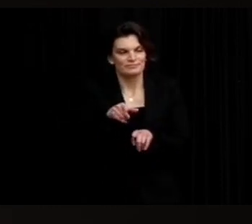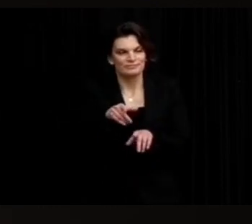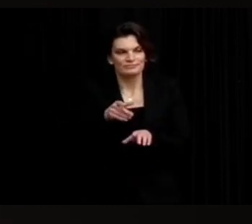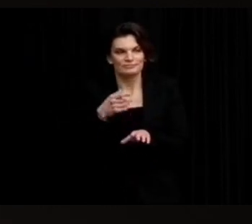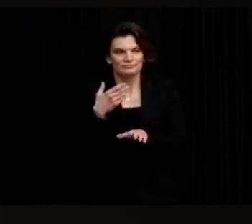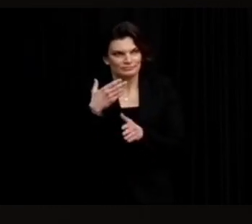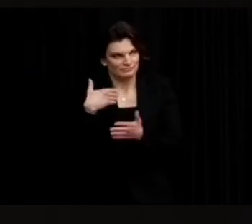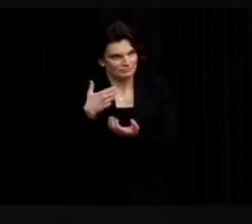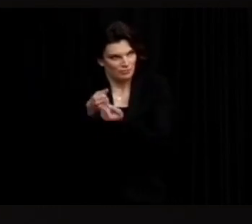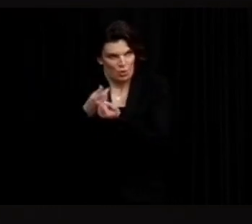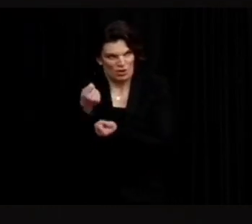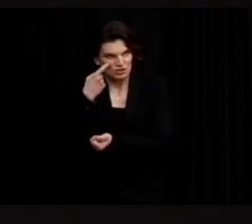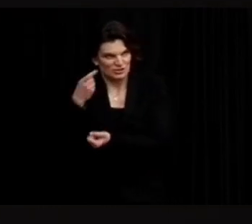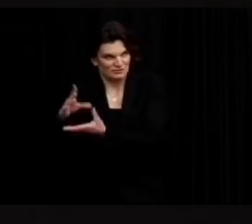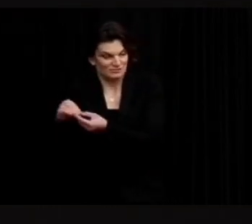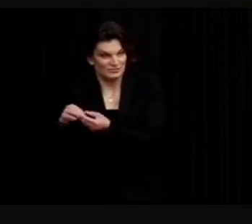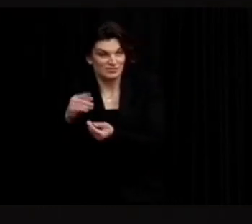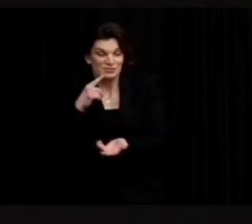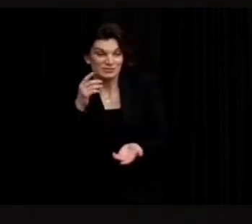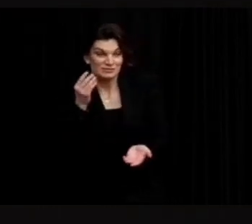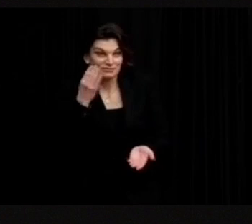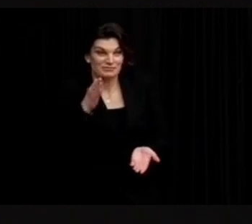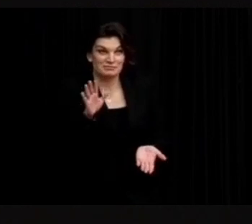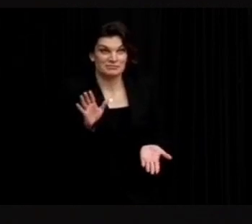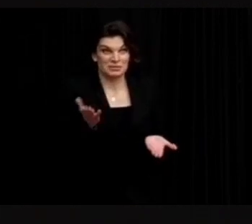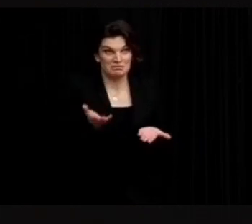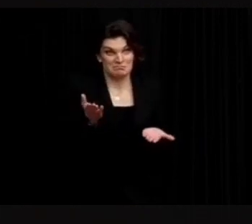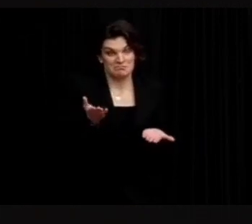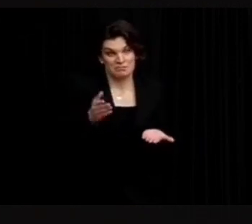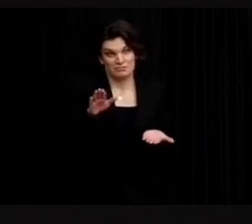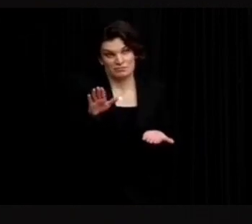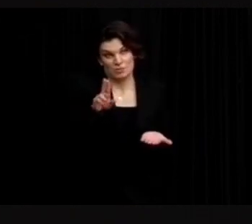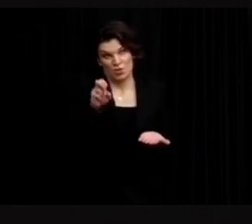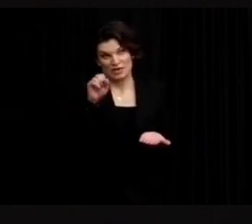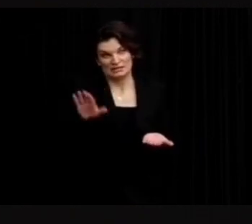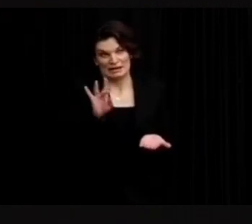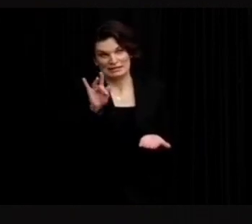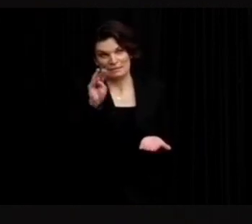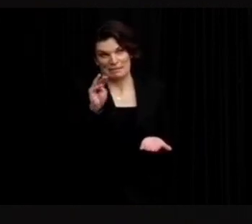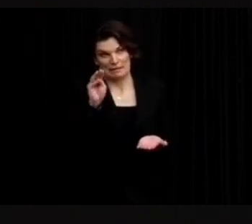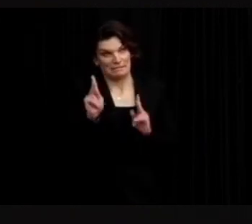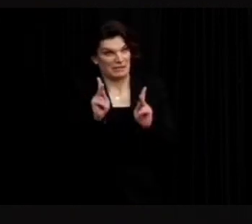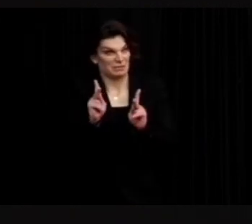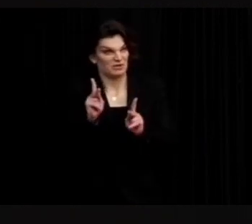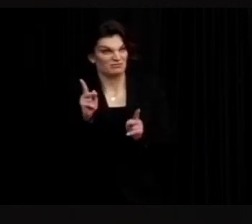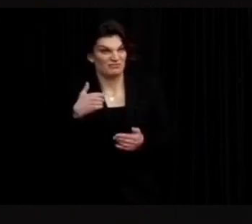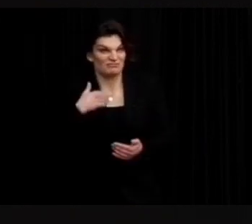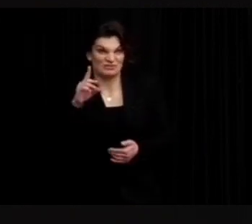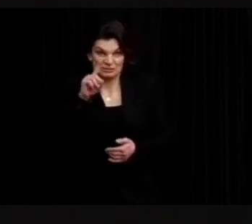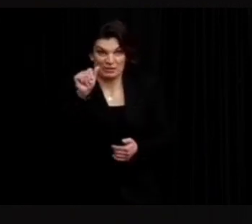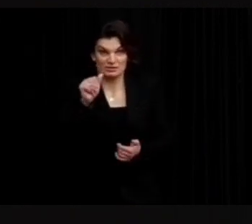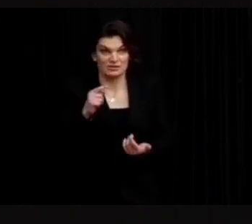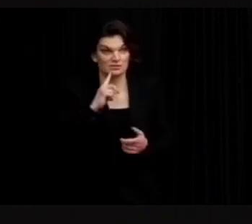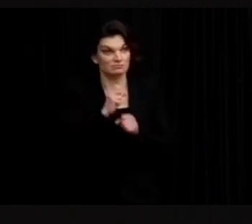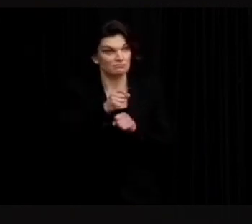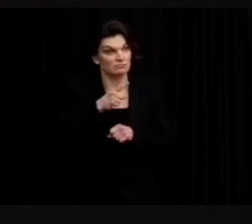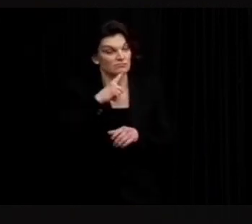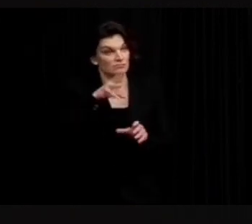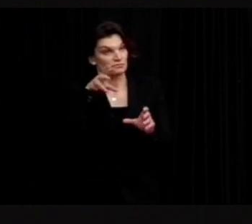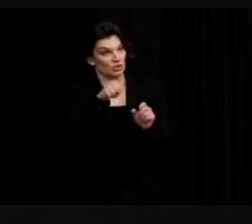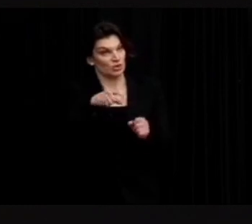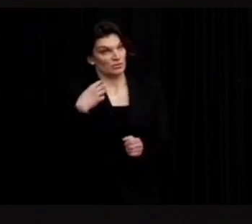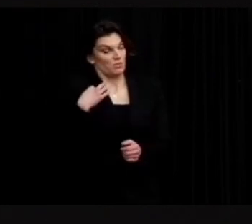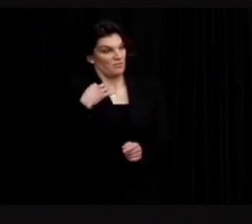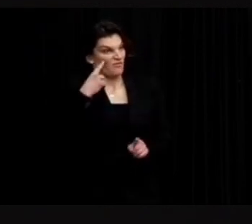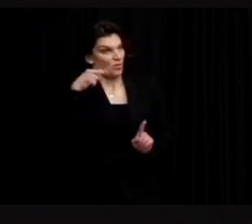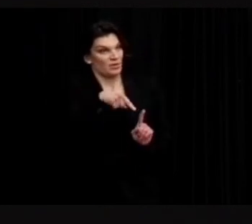about 18 million people with disabilities across the country who do qualify for those vouchers who are on waiting